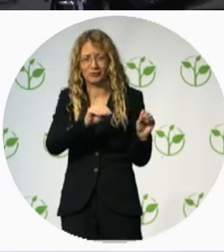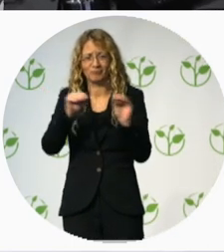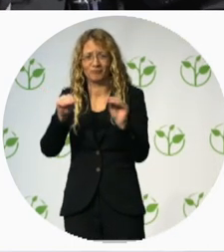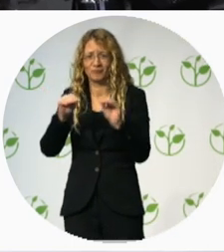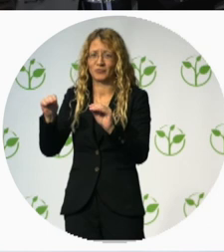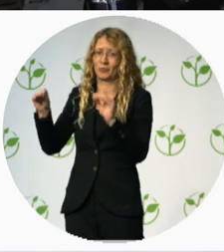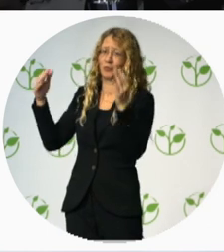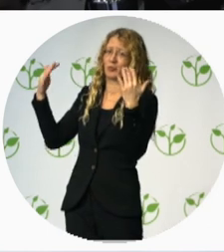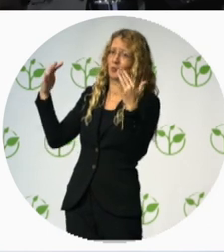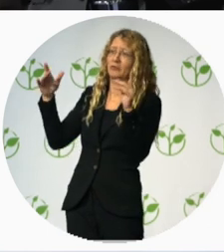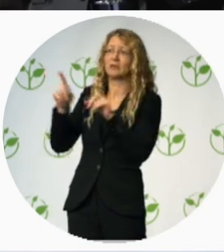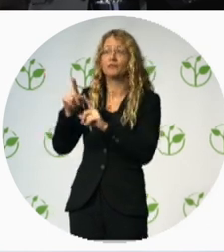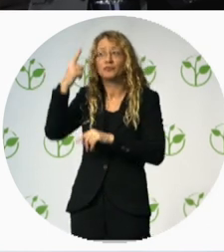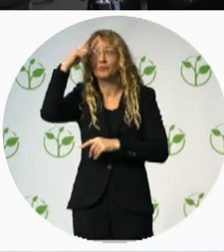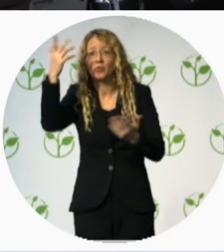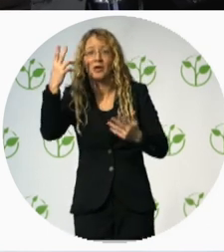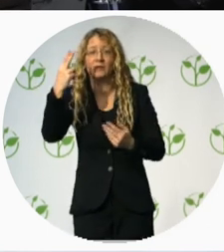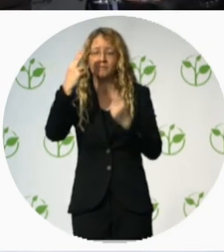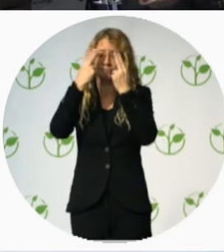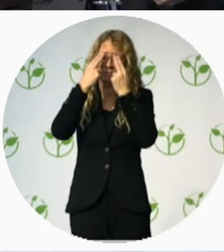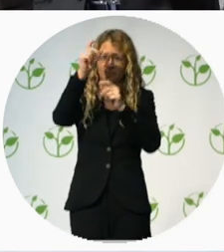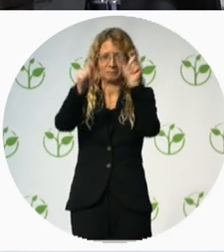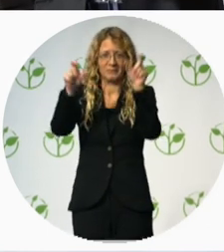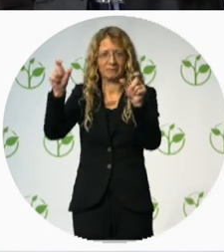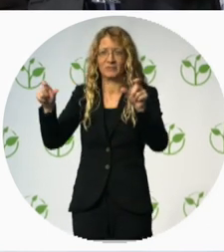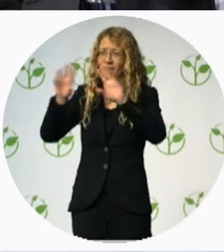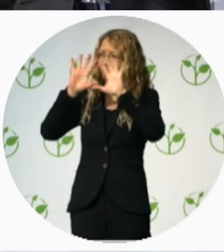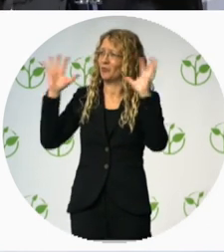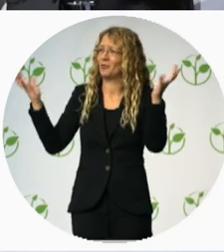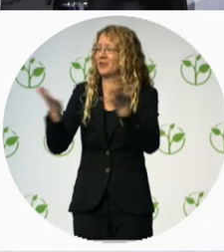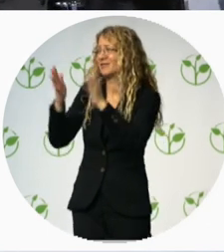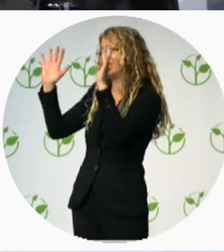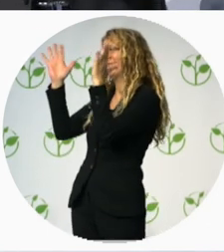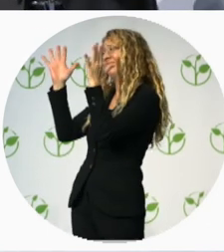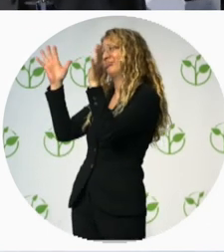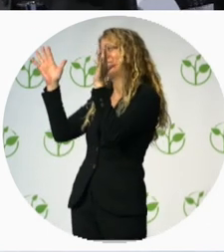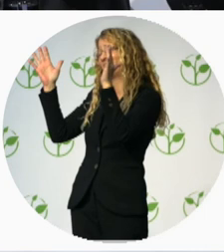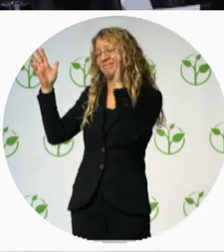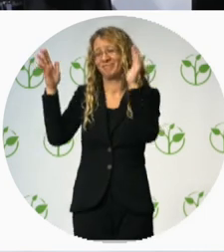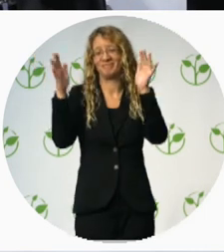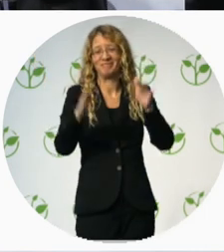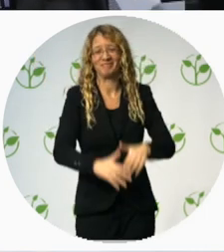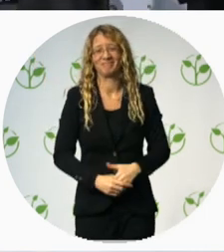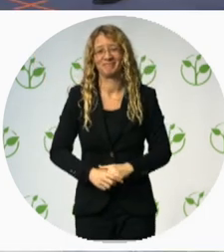and print disabilities worldwide.